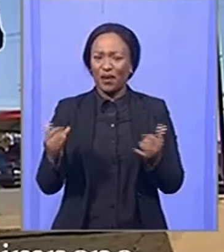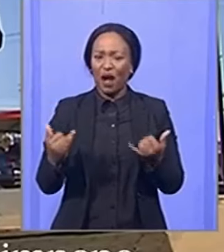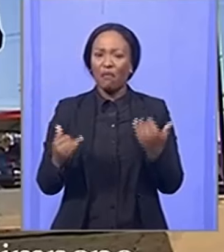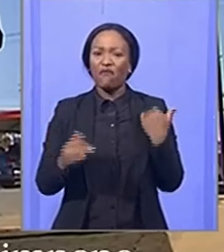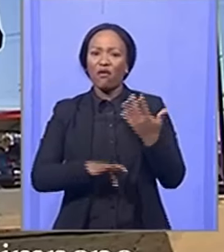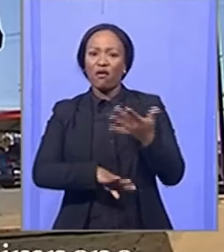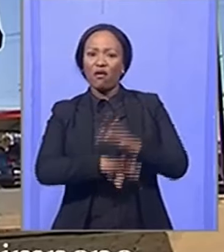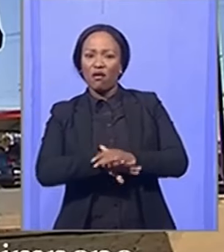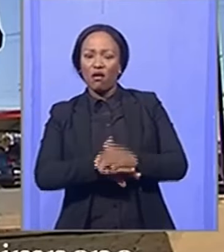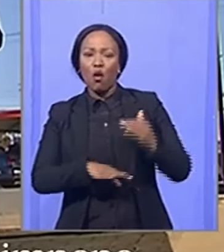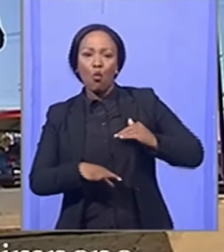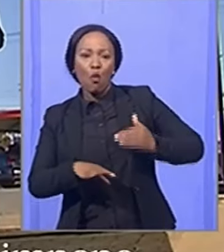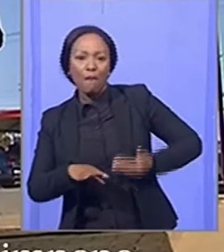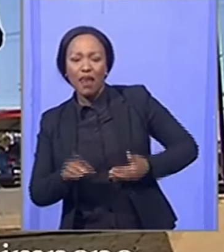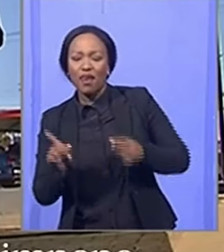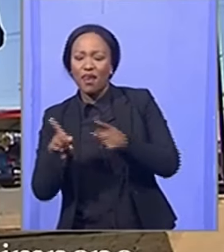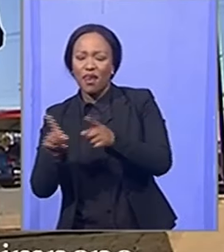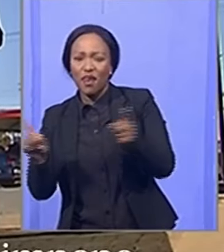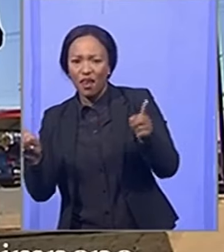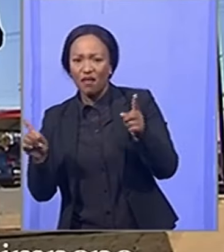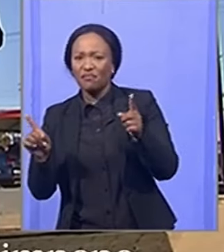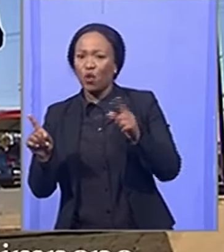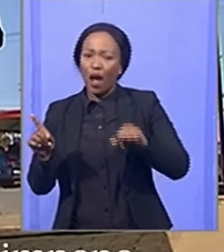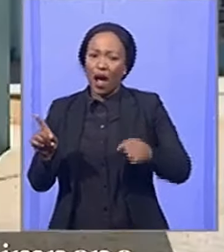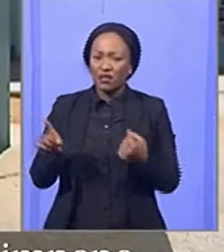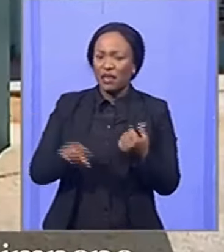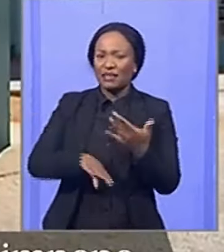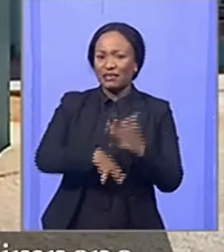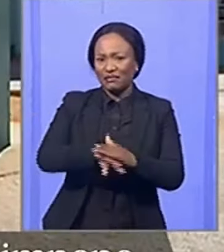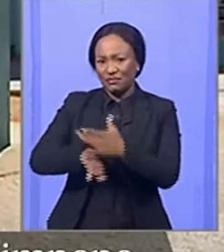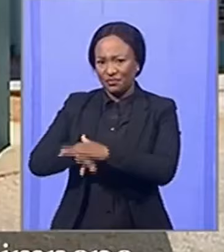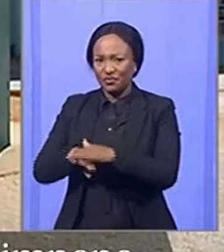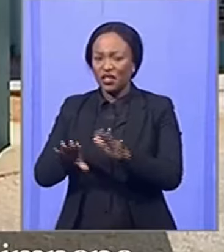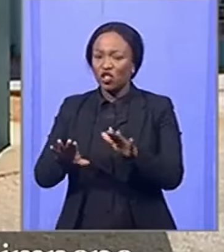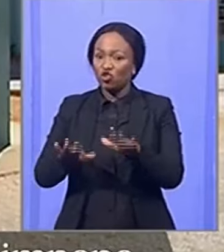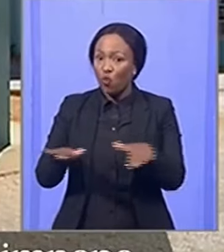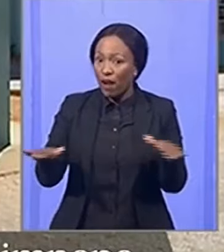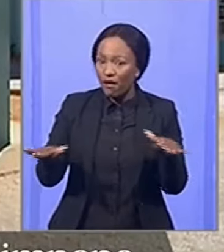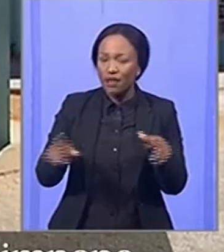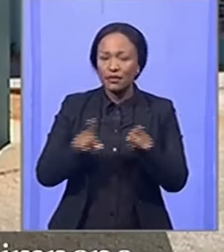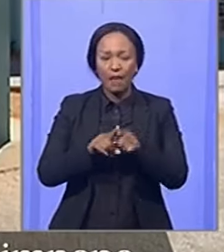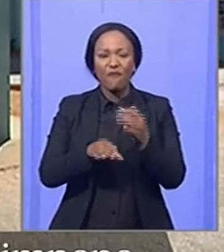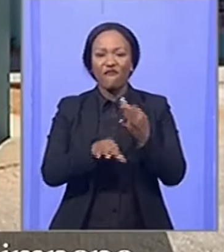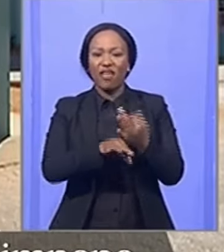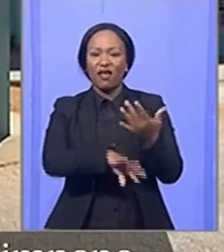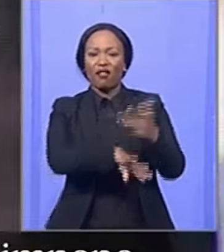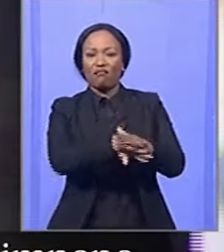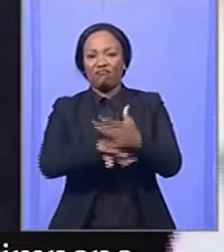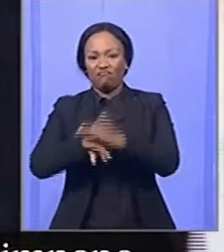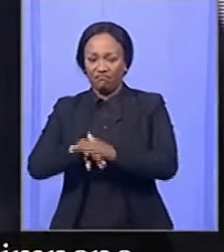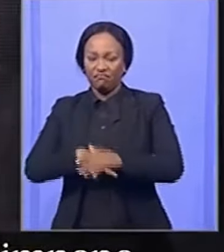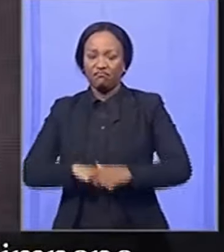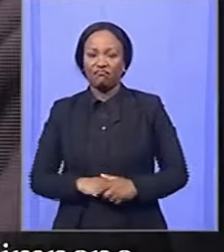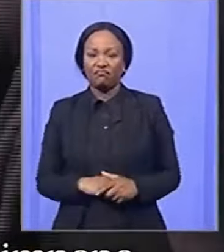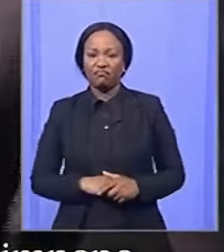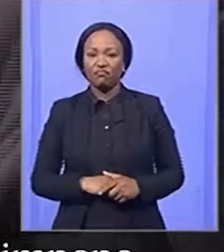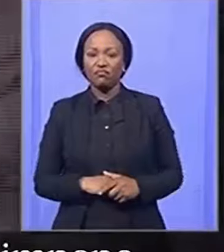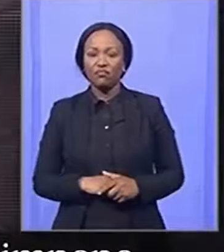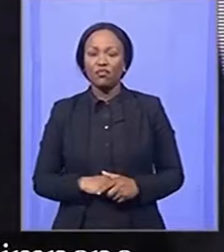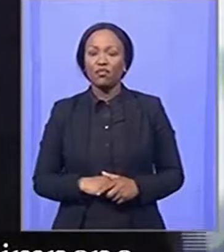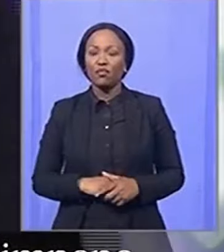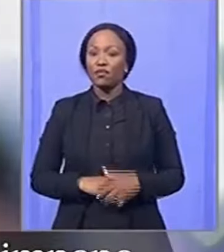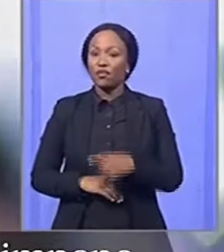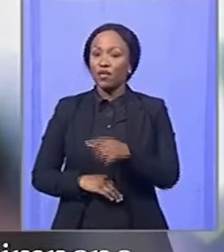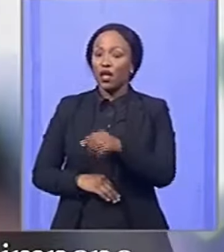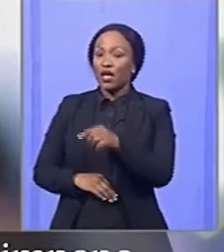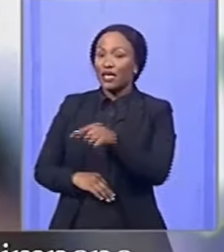Basadi ba bona ke bahlolagadi, bana ba bona a bana bopapa. Union ya bašomi ya NUMSA e re ga e lešodiwela ke gore dikhamphane